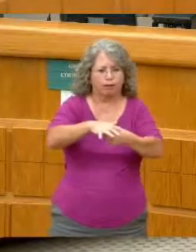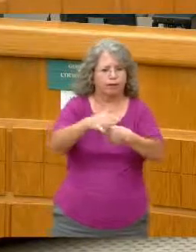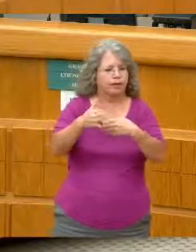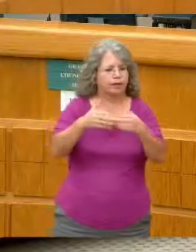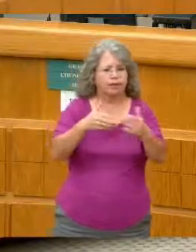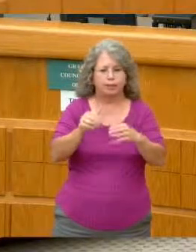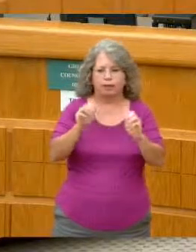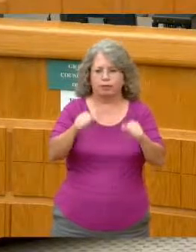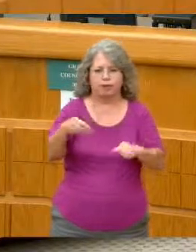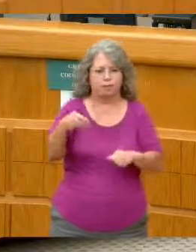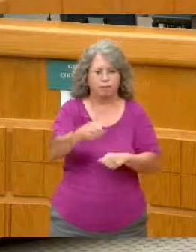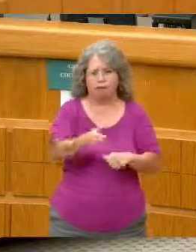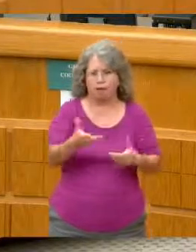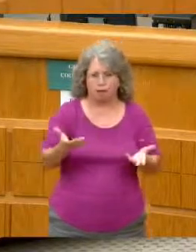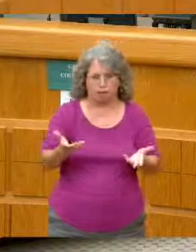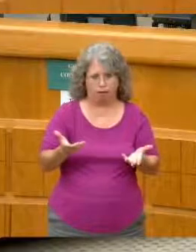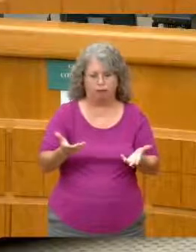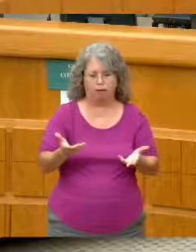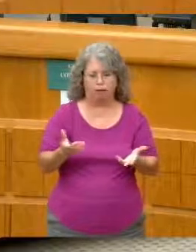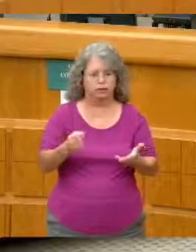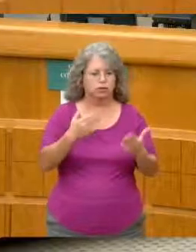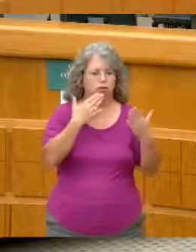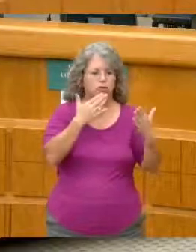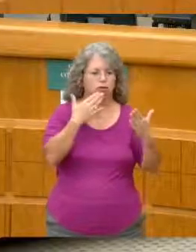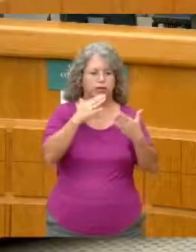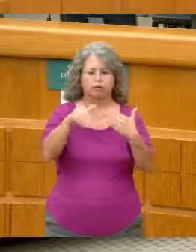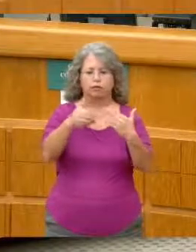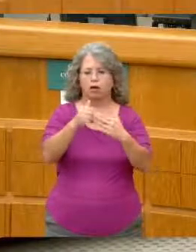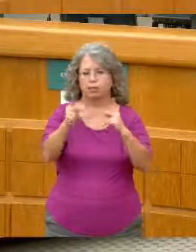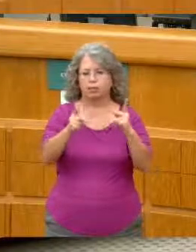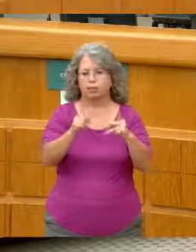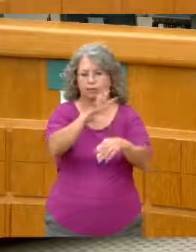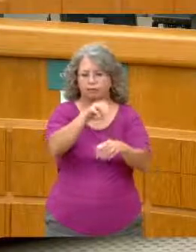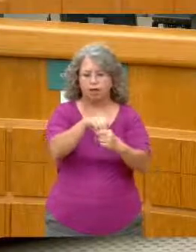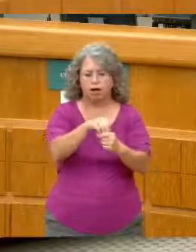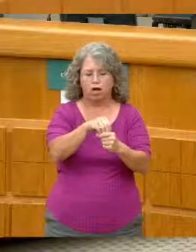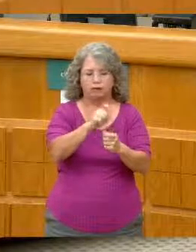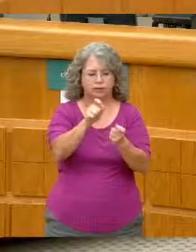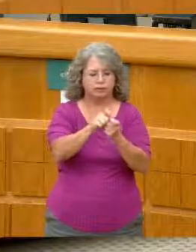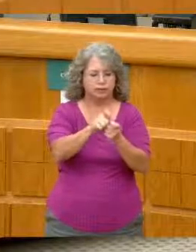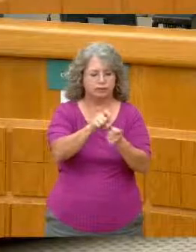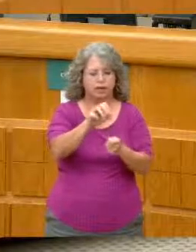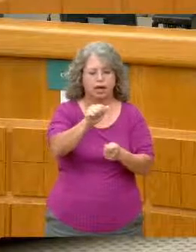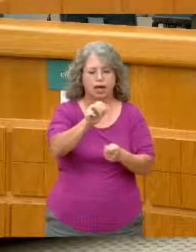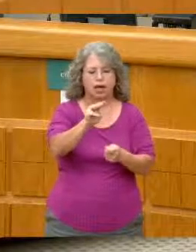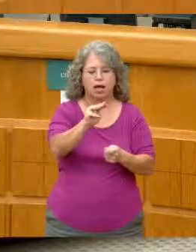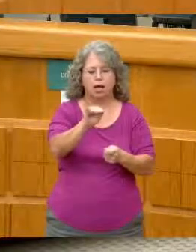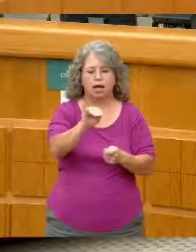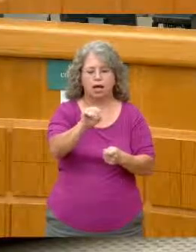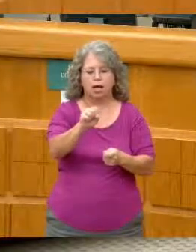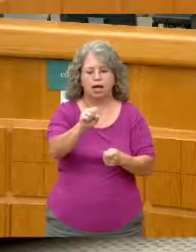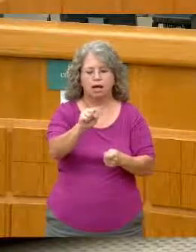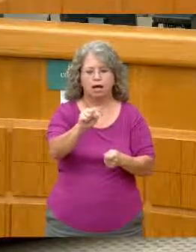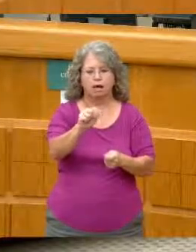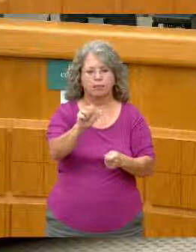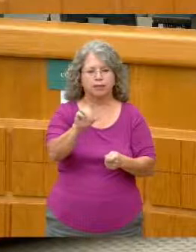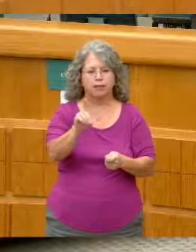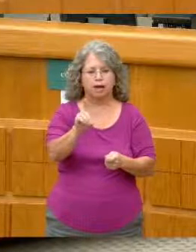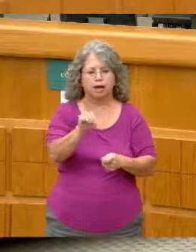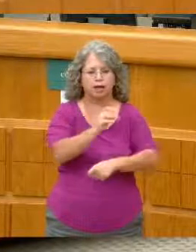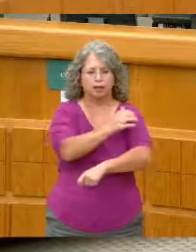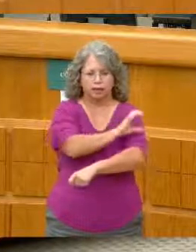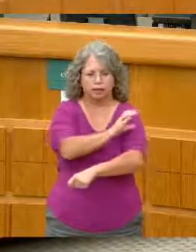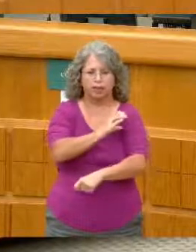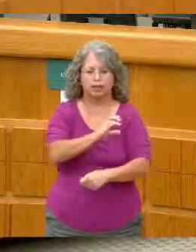here locally, regardless of your ability to pay. So thank you to all that are involved, particularly the Amistad Clinic,